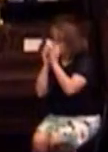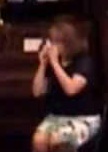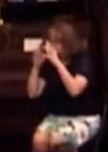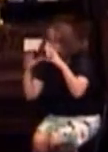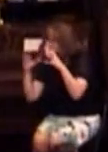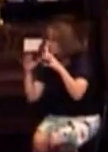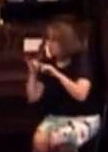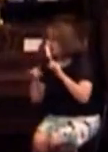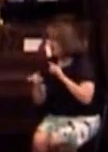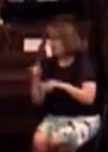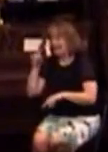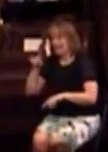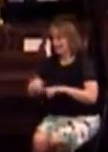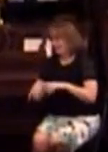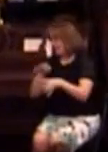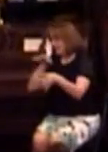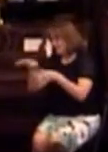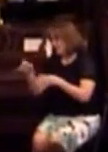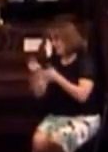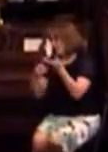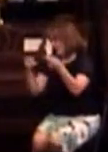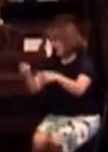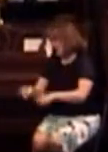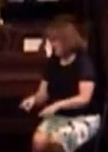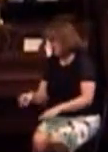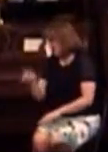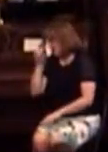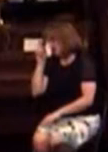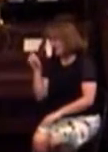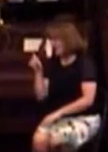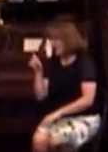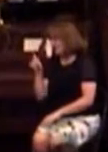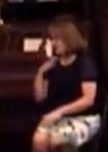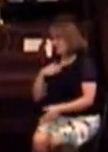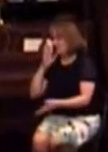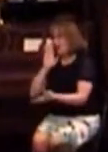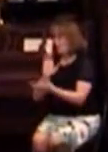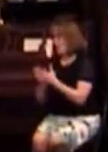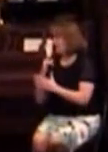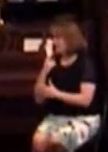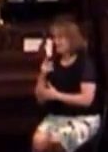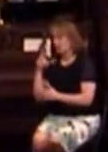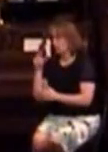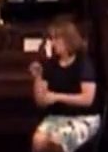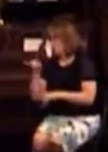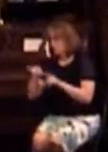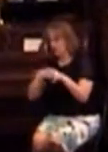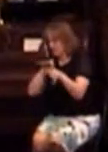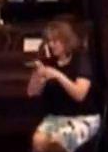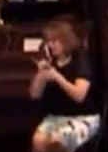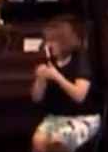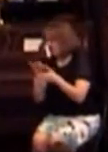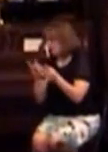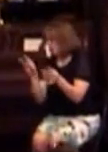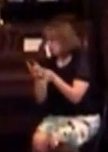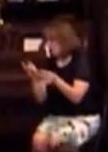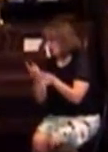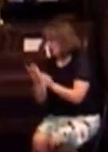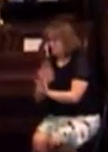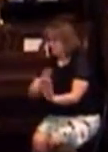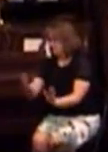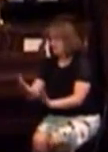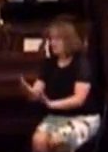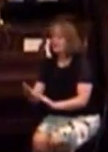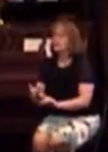die because I get to tell a story. So that's the way it is between us in our marriage. But anyway, it says here that they're